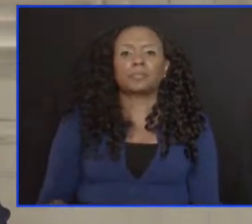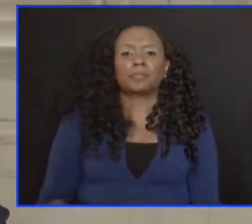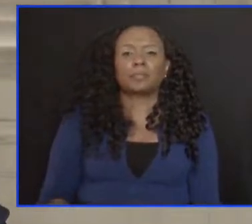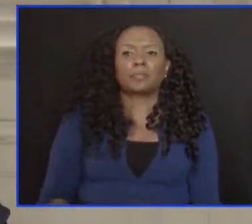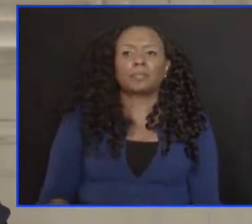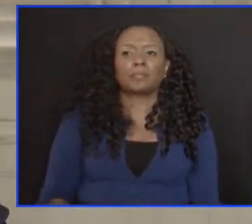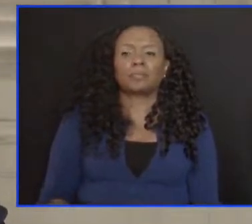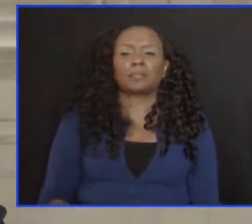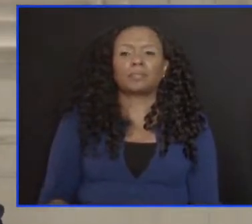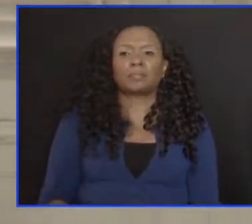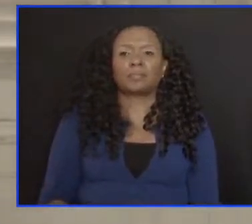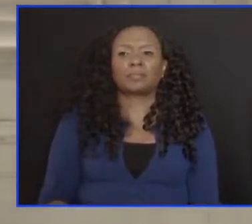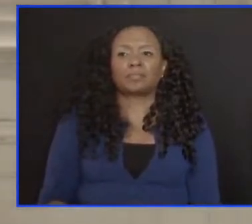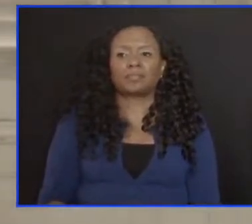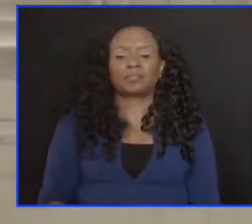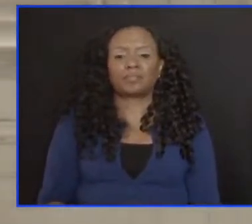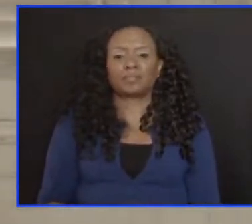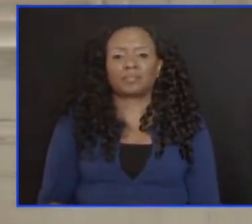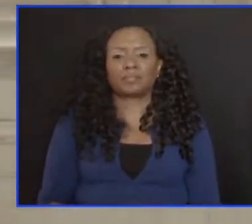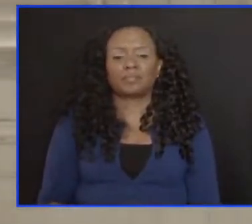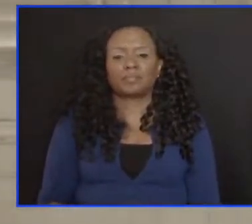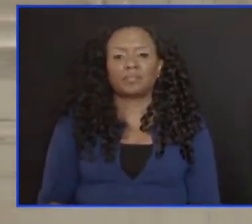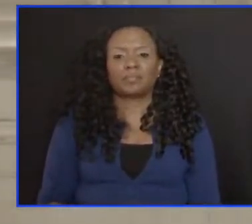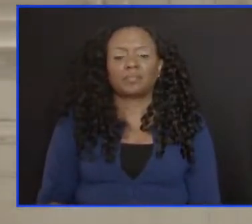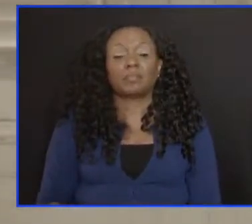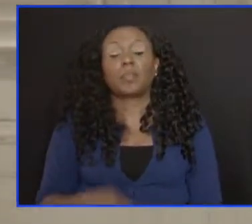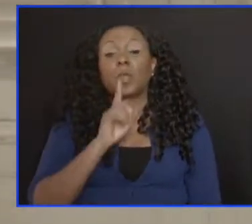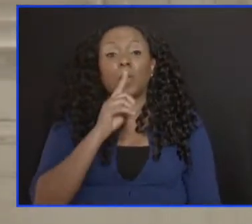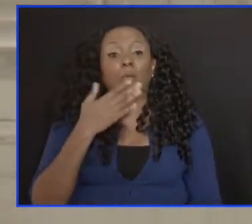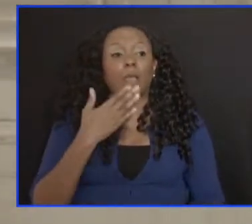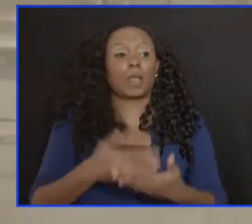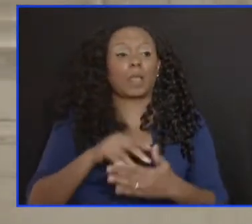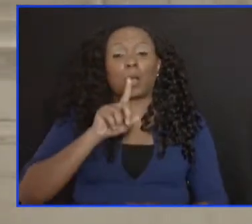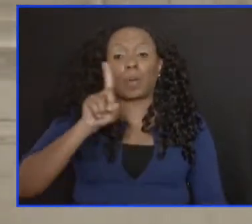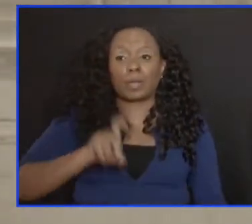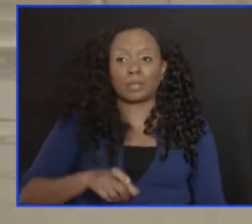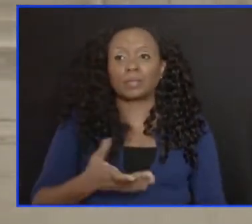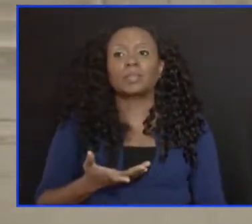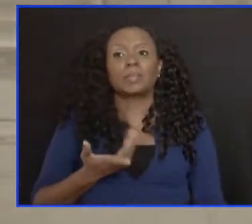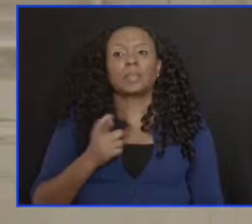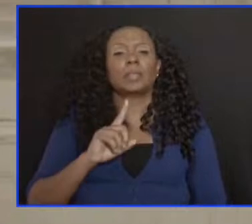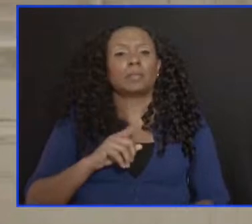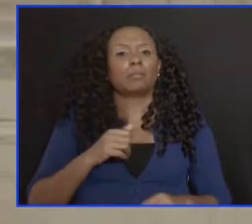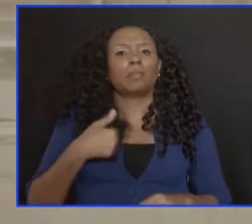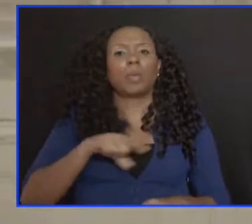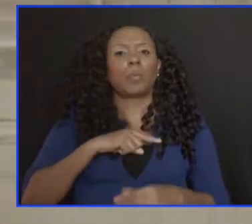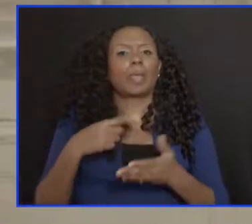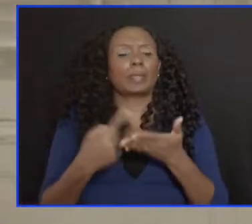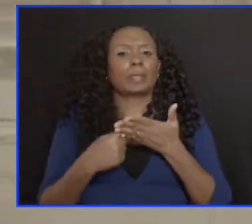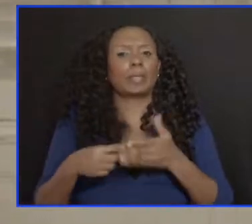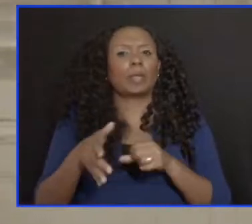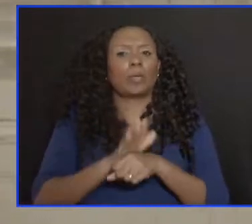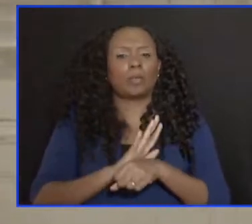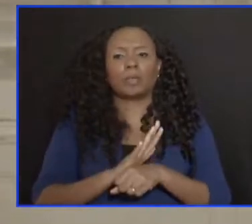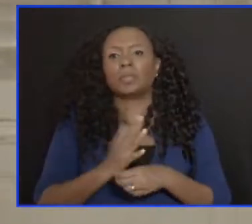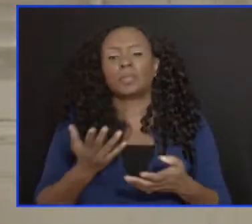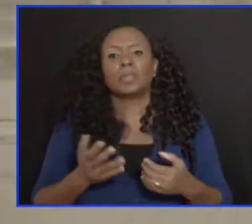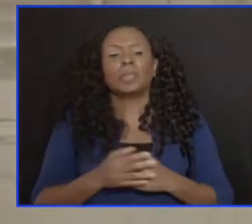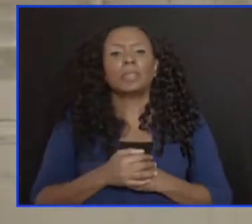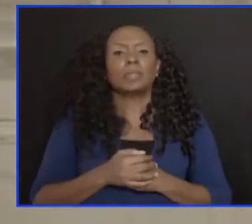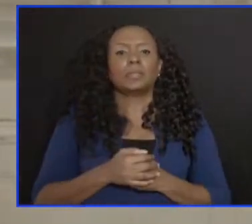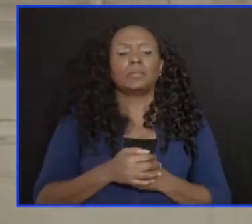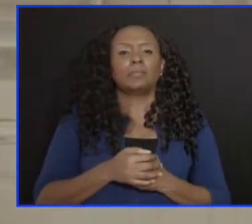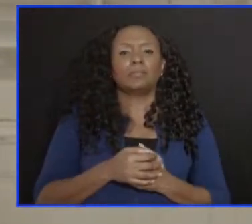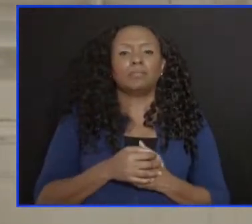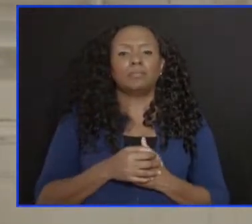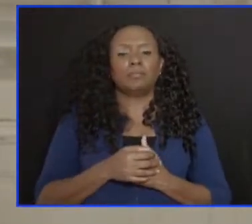good question, because we spoke before about long COVID, and I guess that's where you're going, David. And it can happen to the elderly as well, you